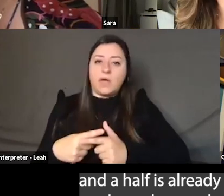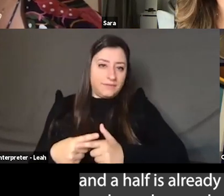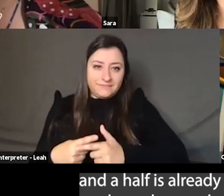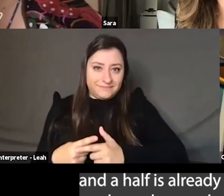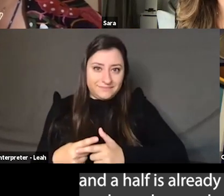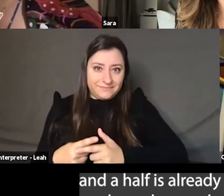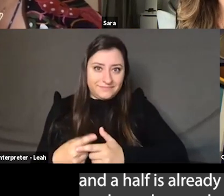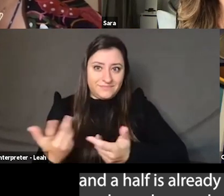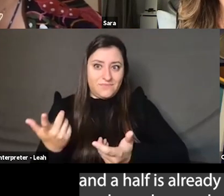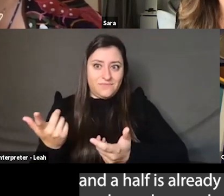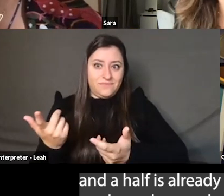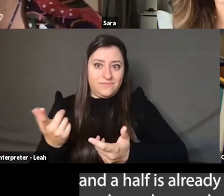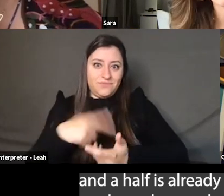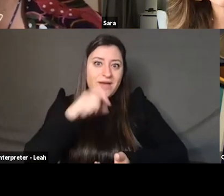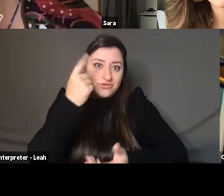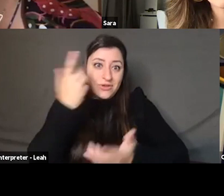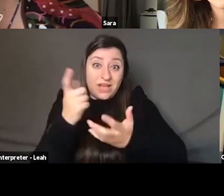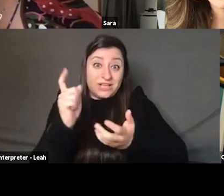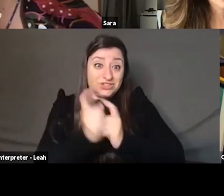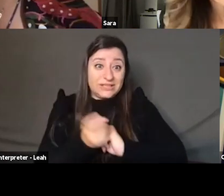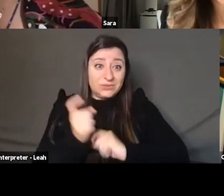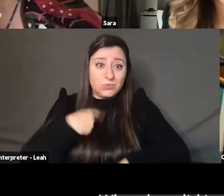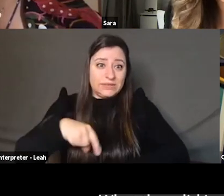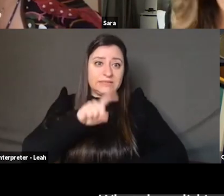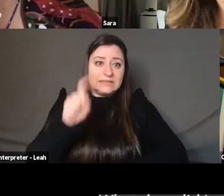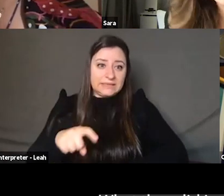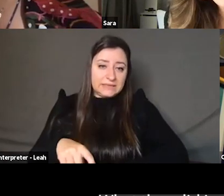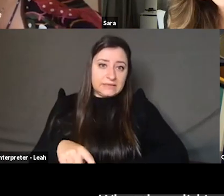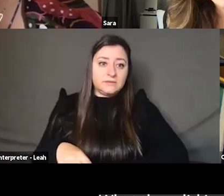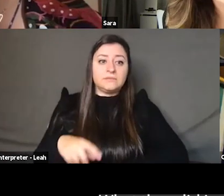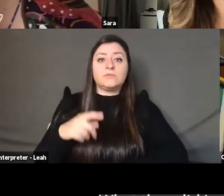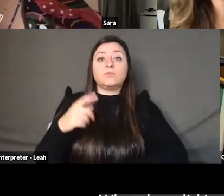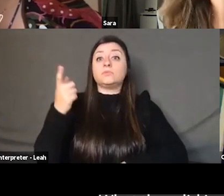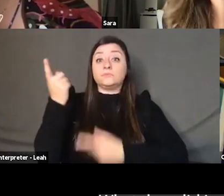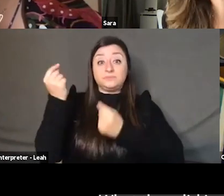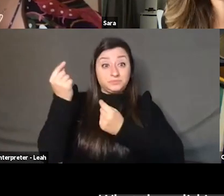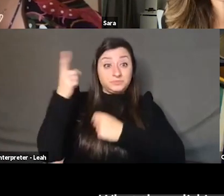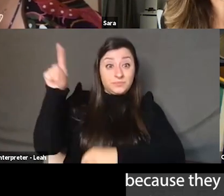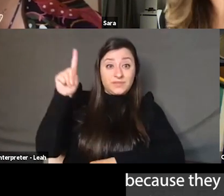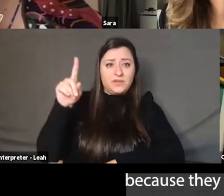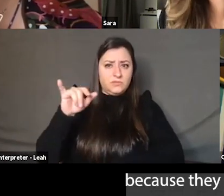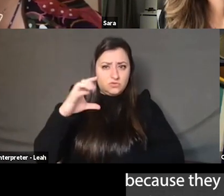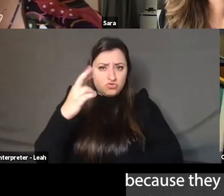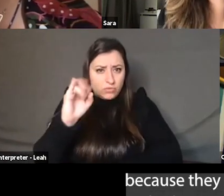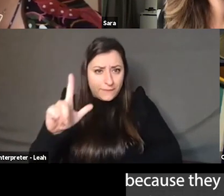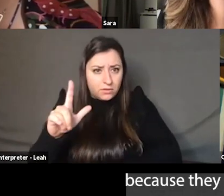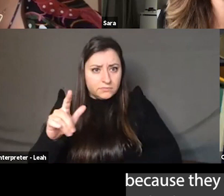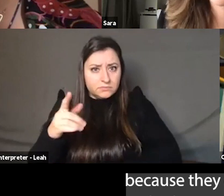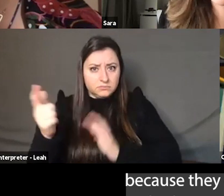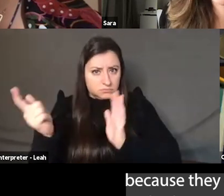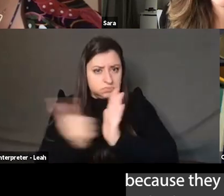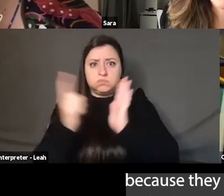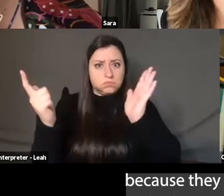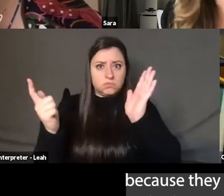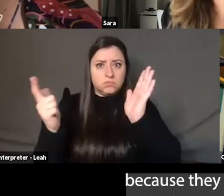be vied for. What they did is not only criminal because they did